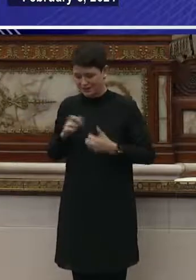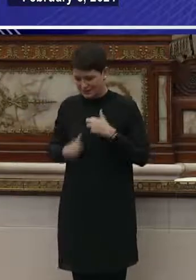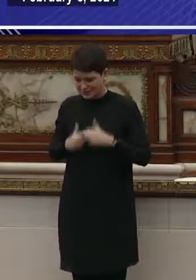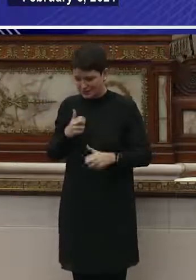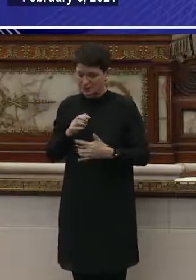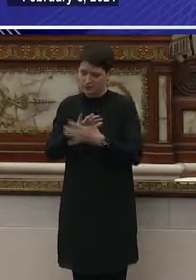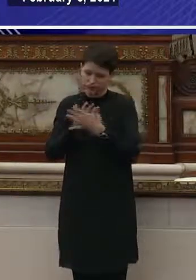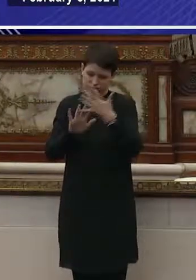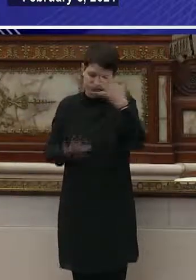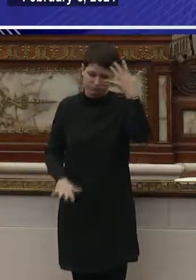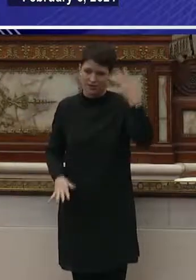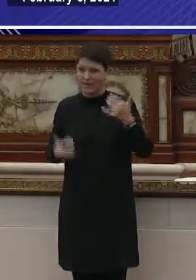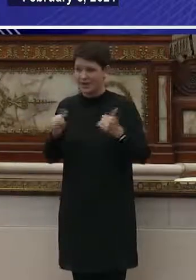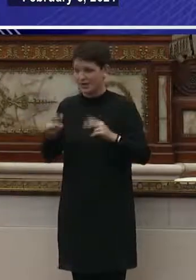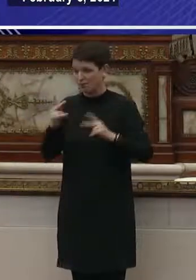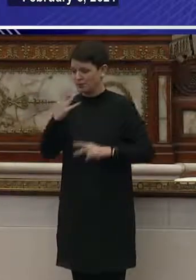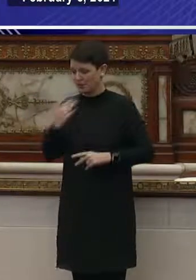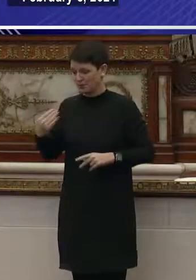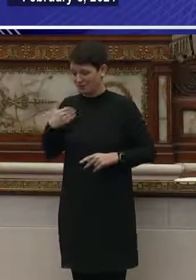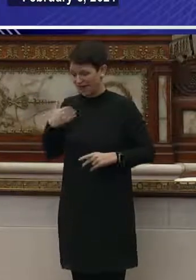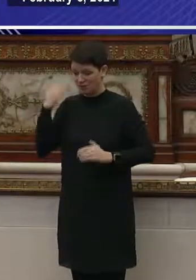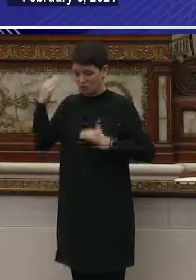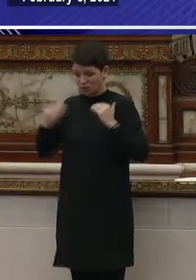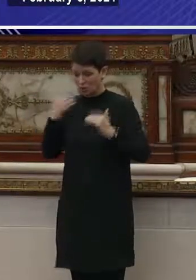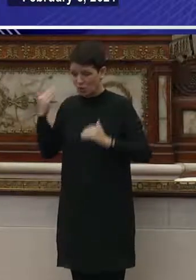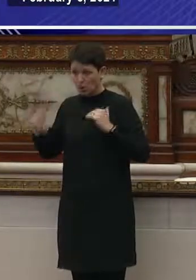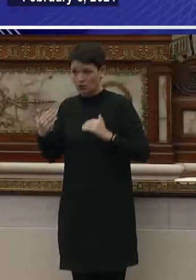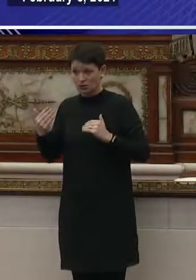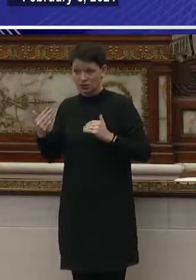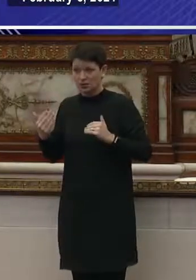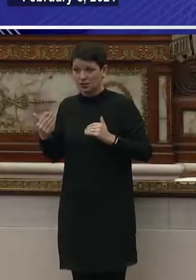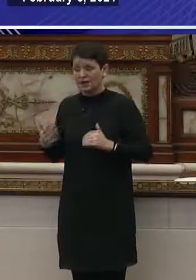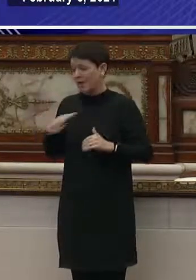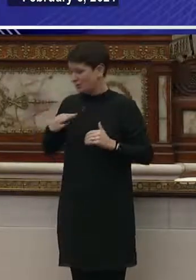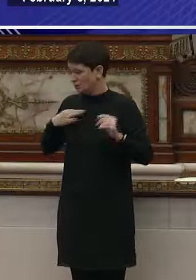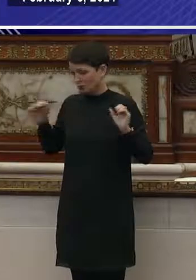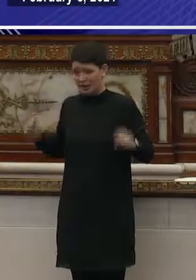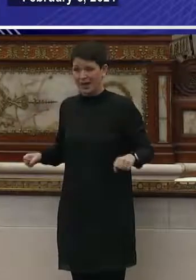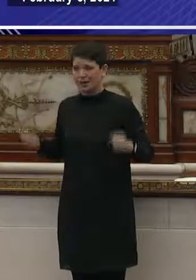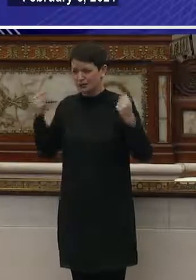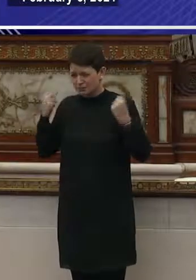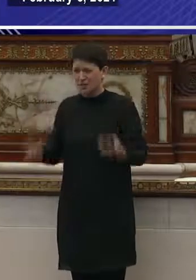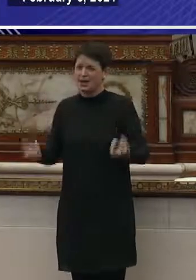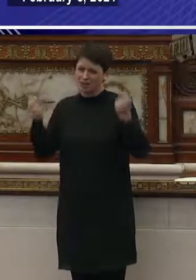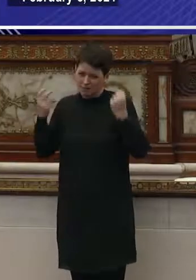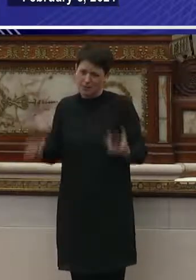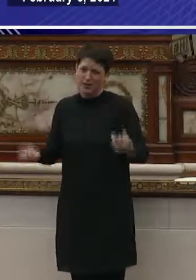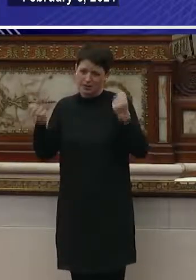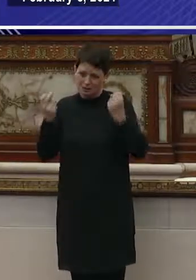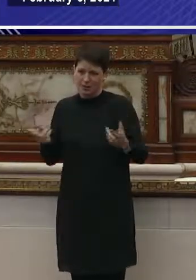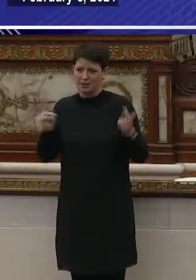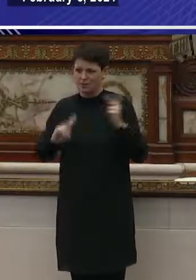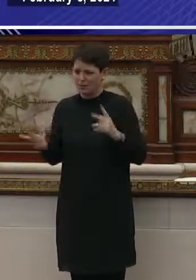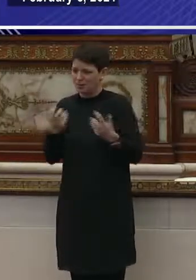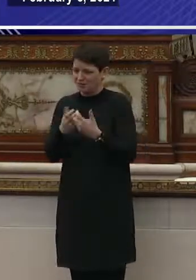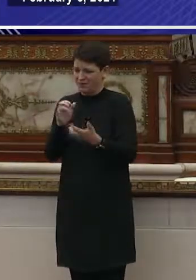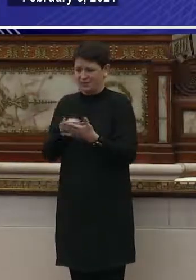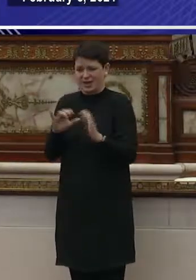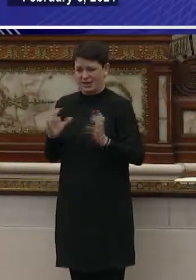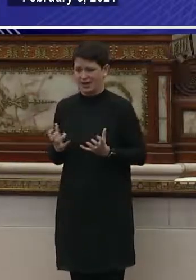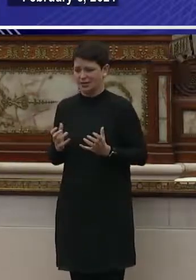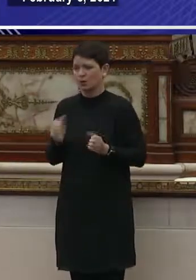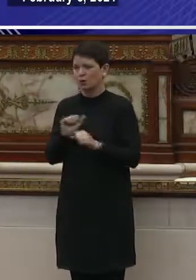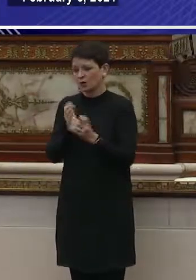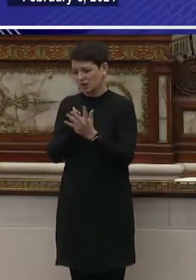So anybody with diabetes who's an adult is eligible. There's many people like that. We're going to be working through those